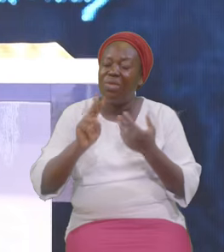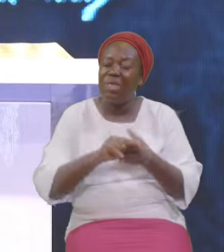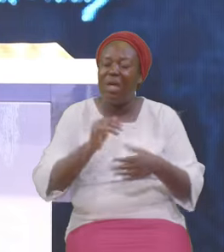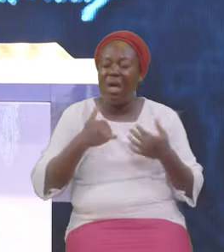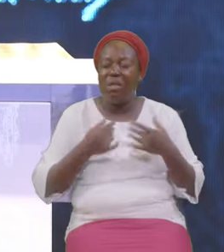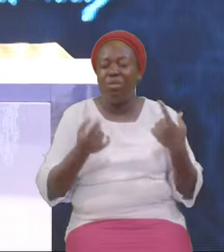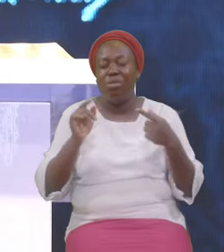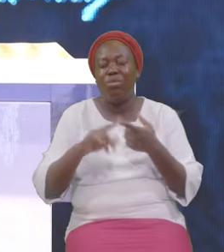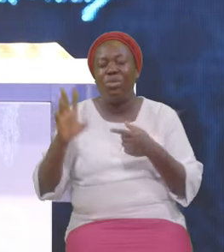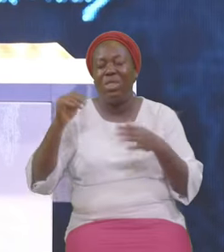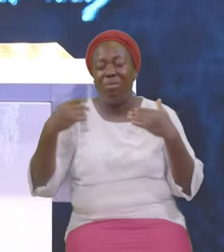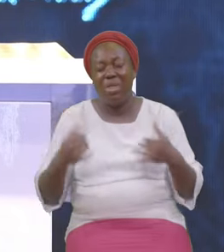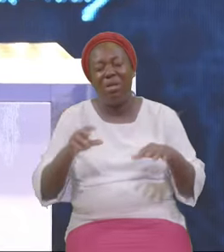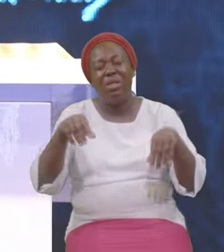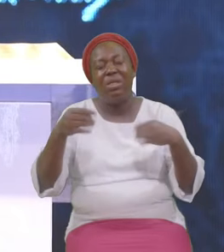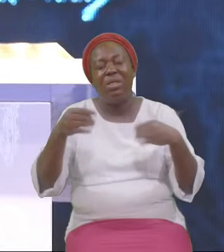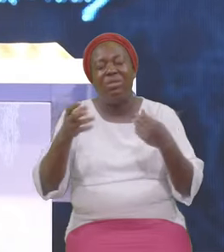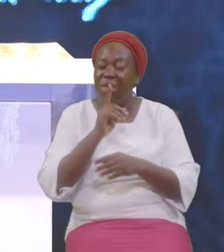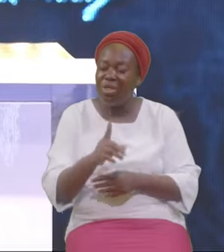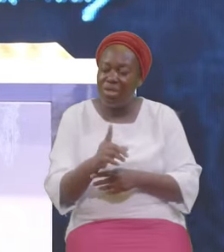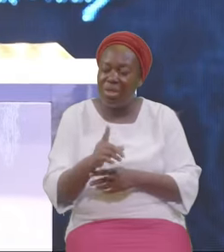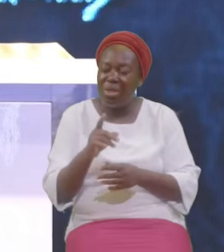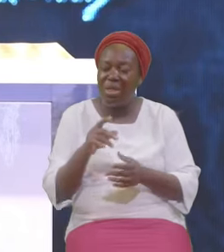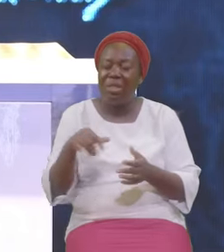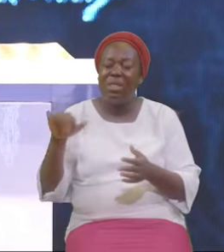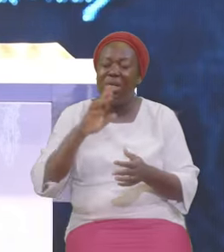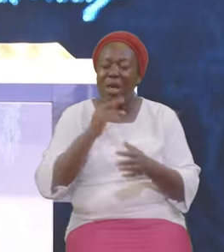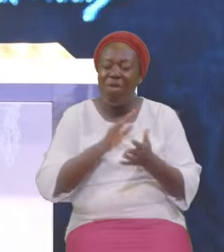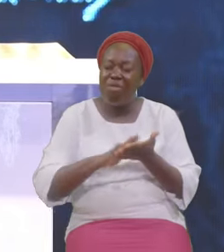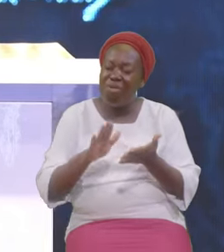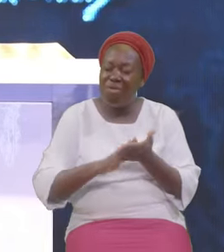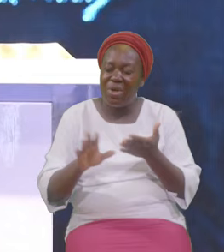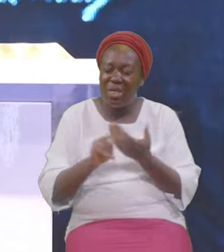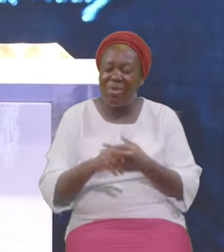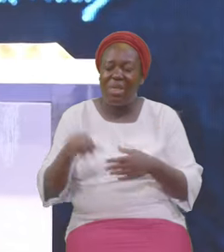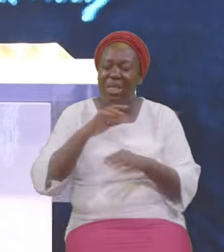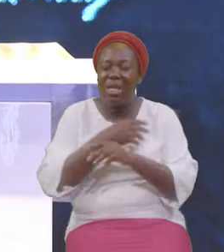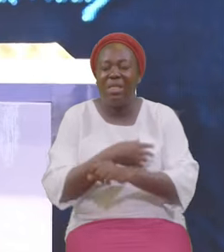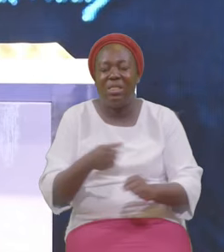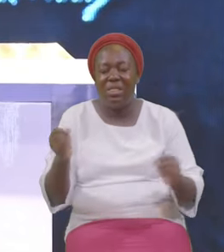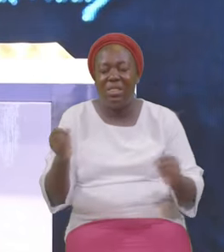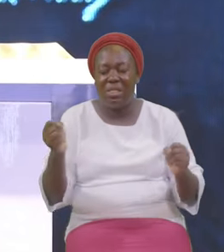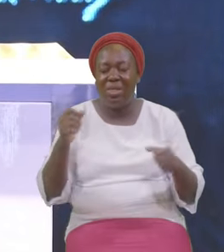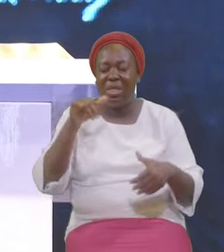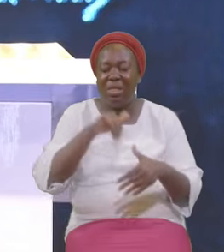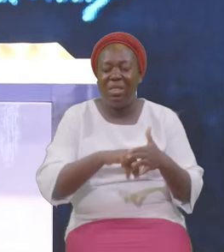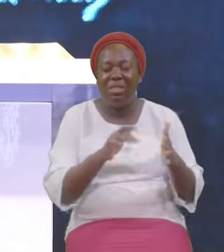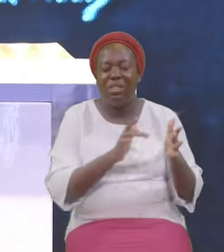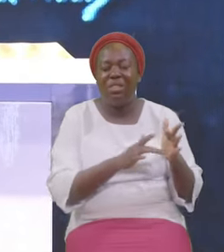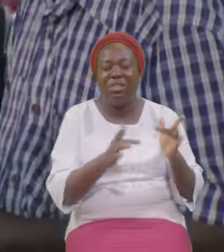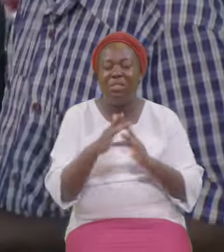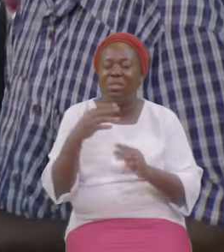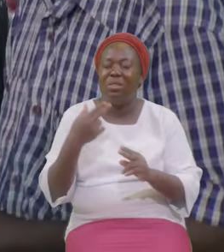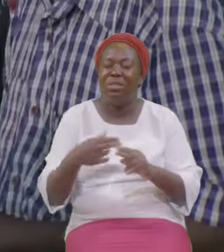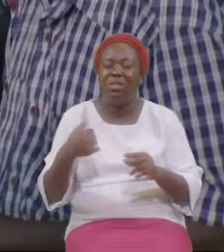Give them assurance. They are forgiven. They are saved. In Jesus' name